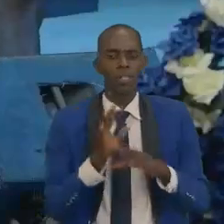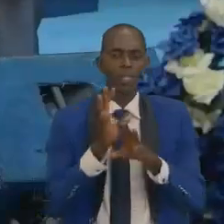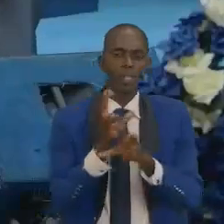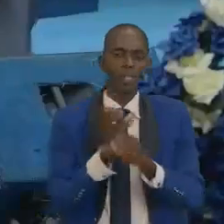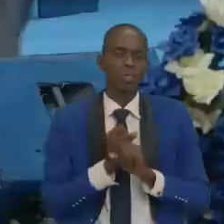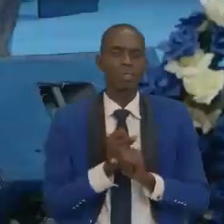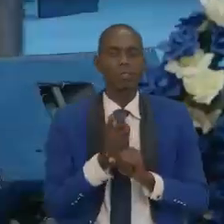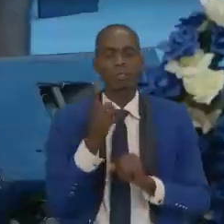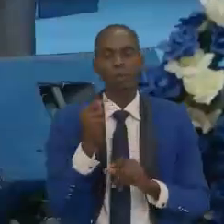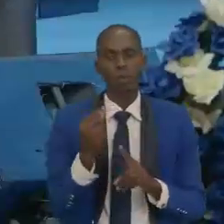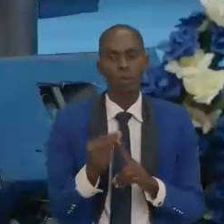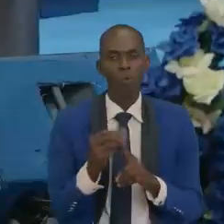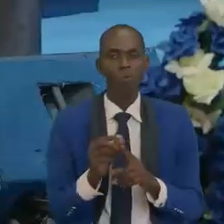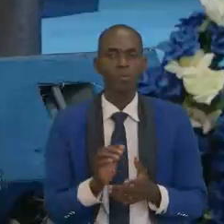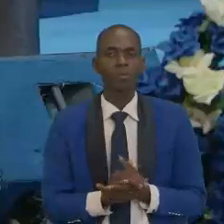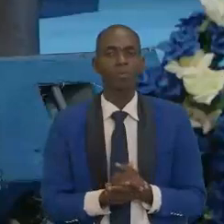word.